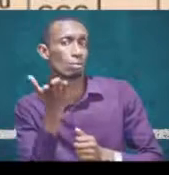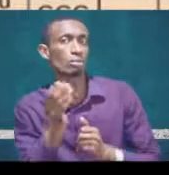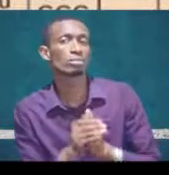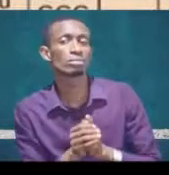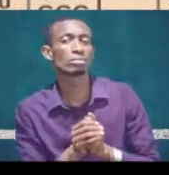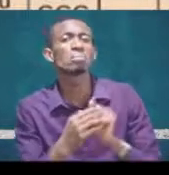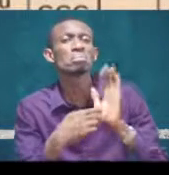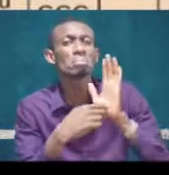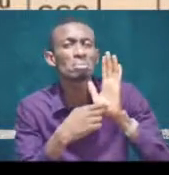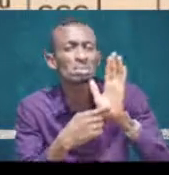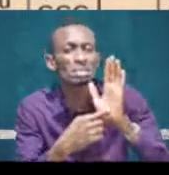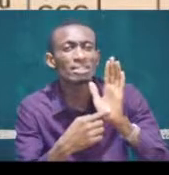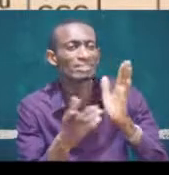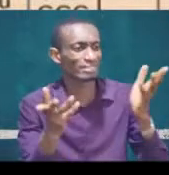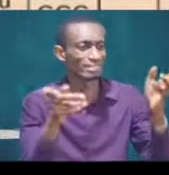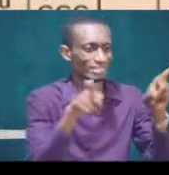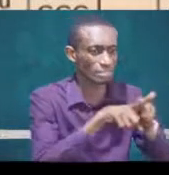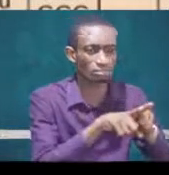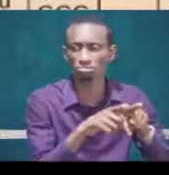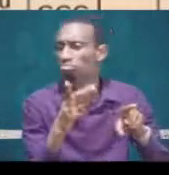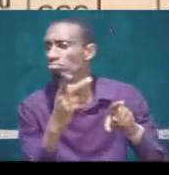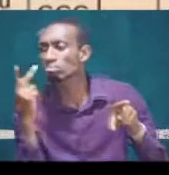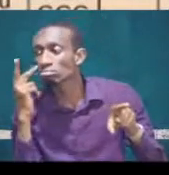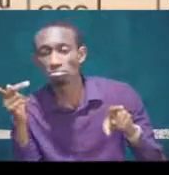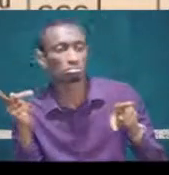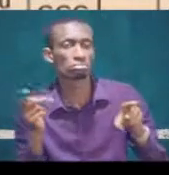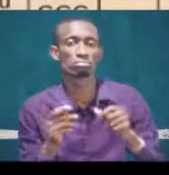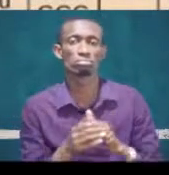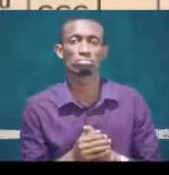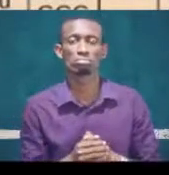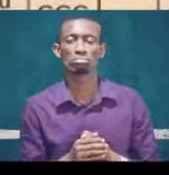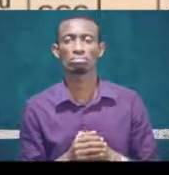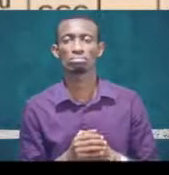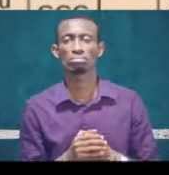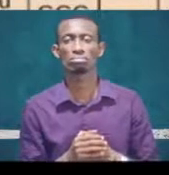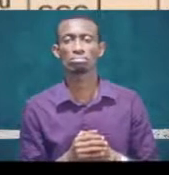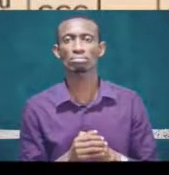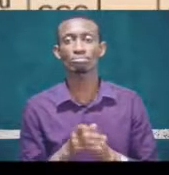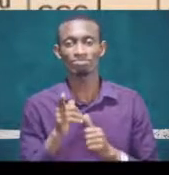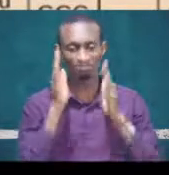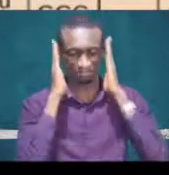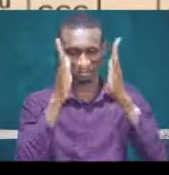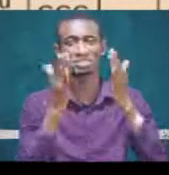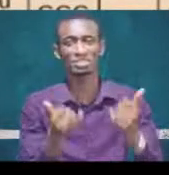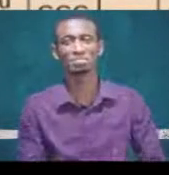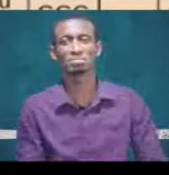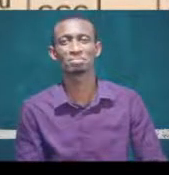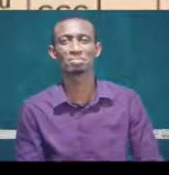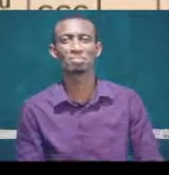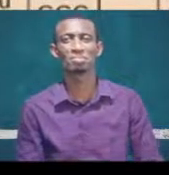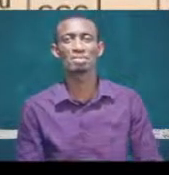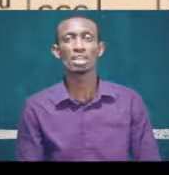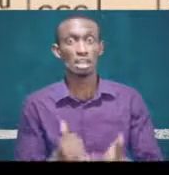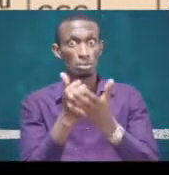same features? that's our focus today, which takes us to